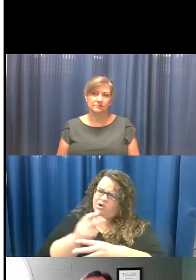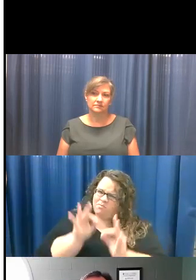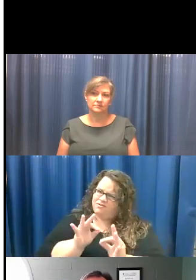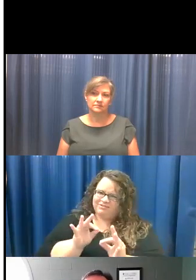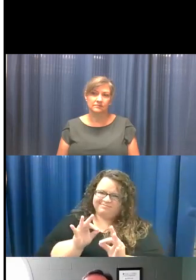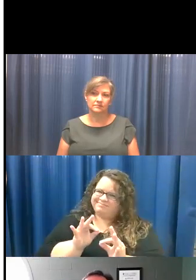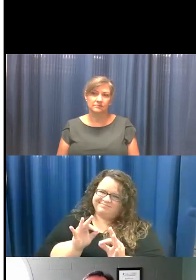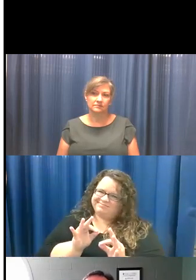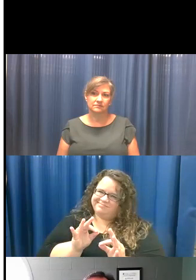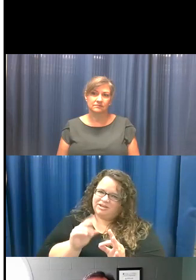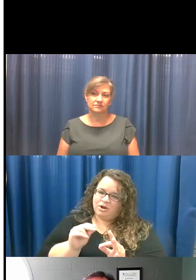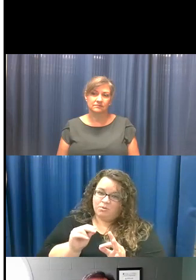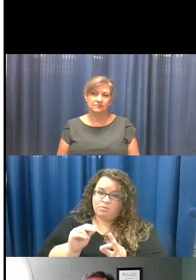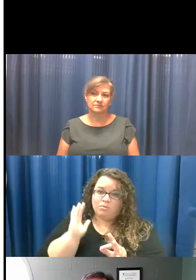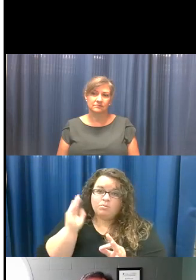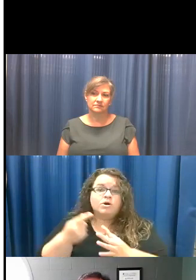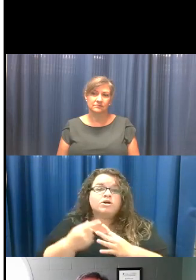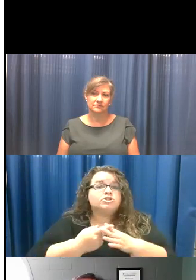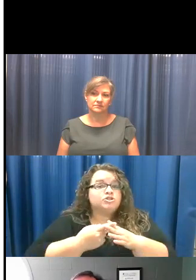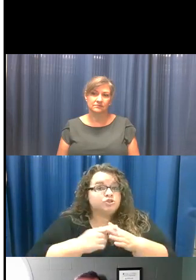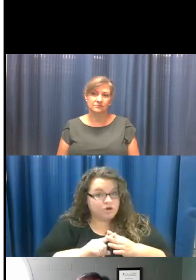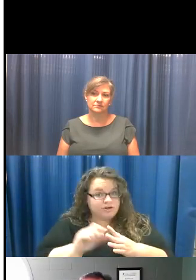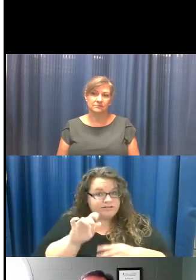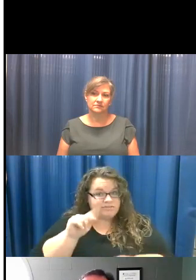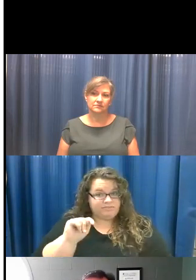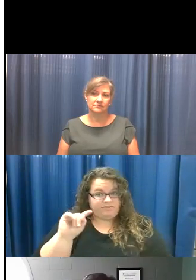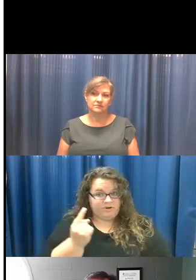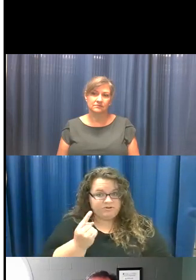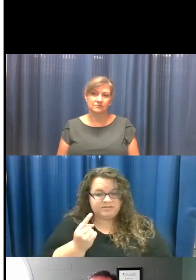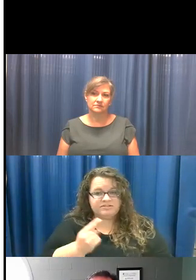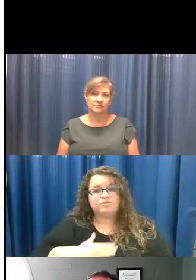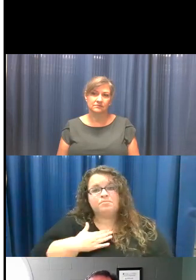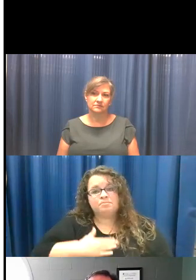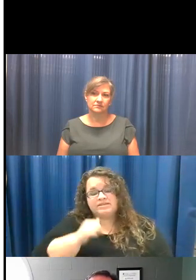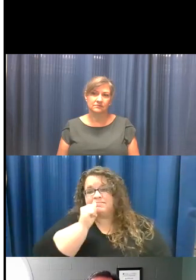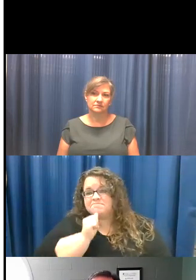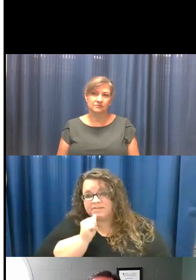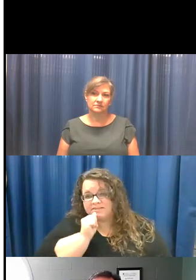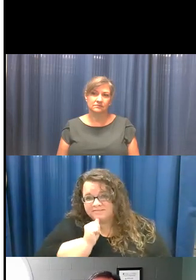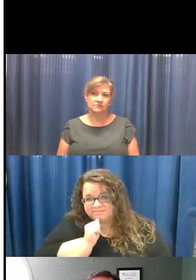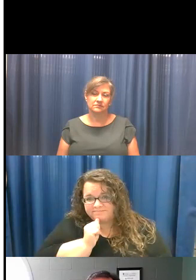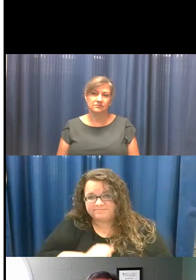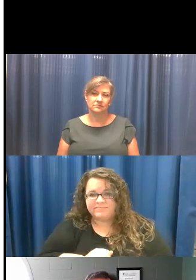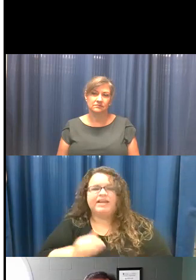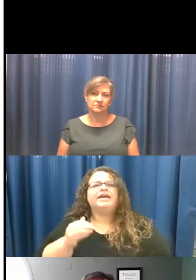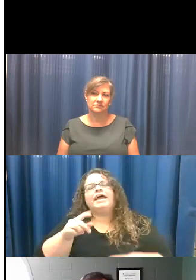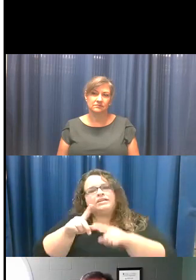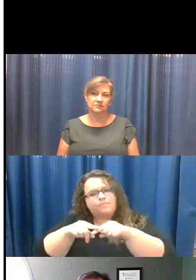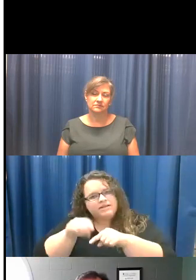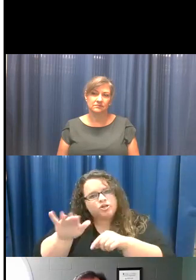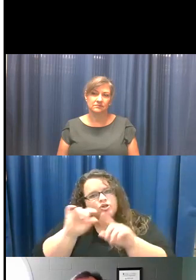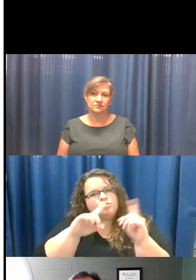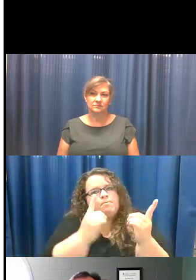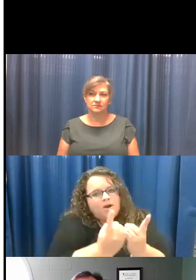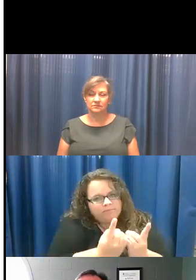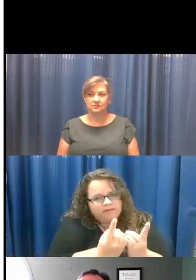on September 1st, I will encourage you to be patient. It's really going to be department by department figuring this out, supervisors working with